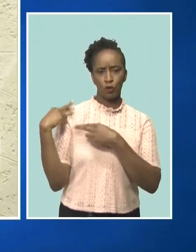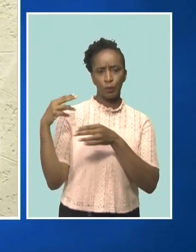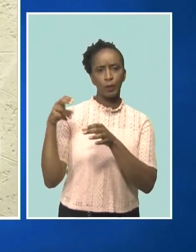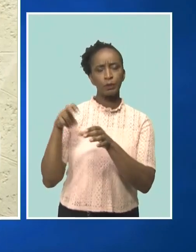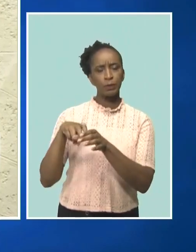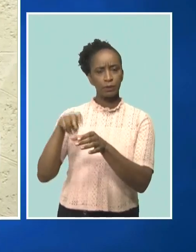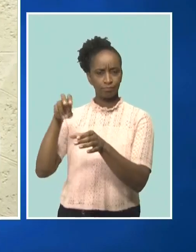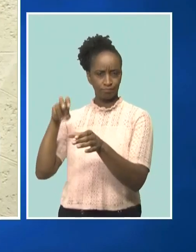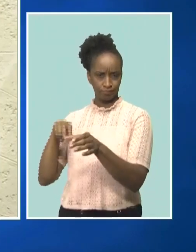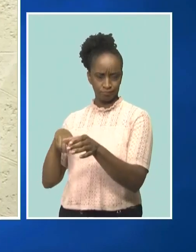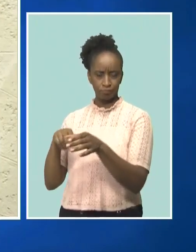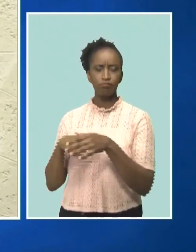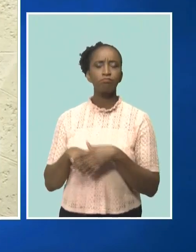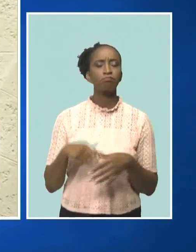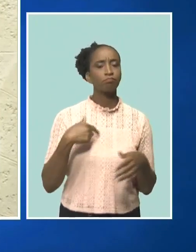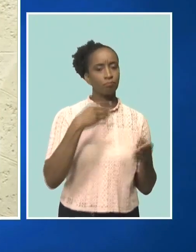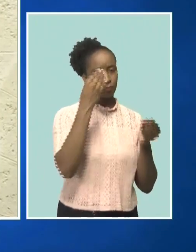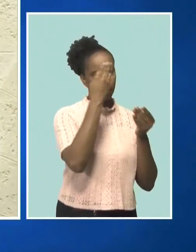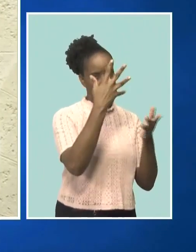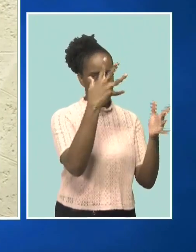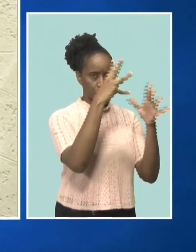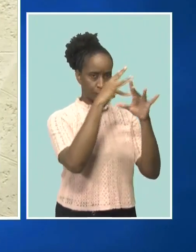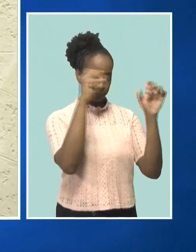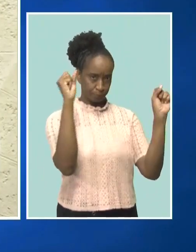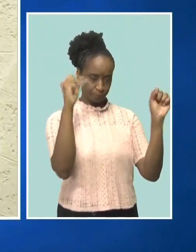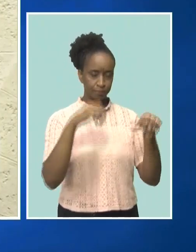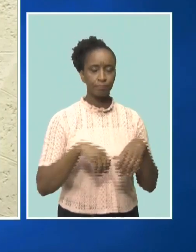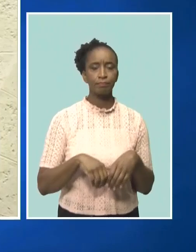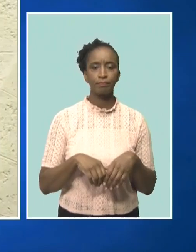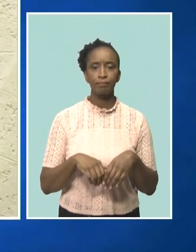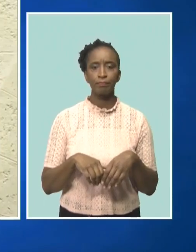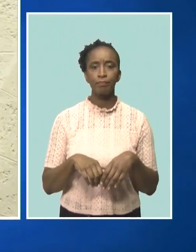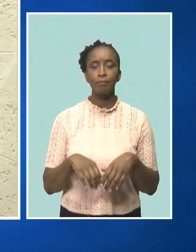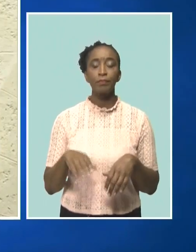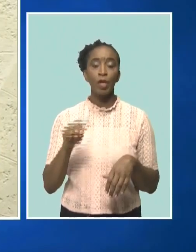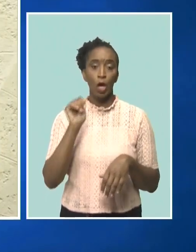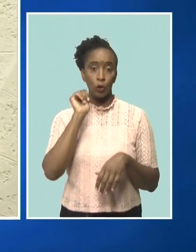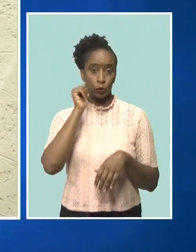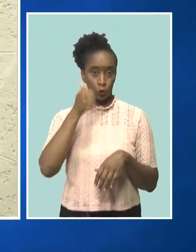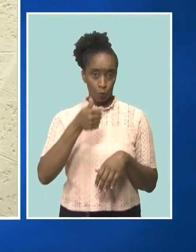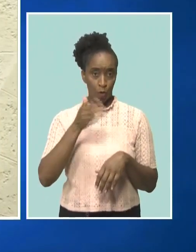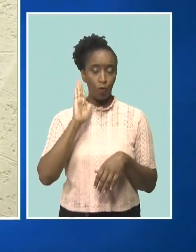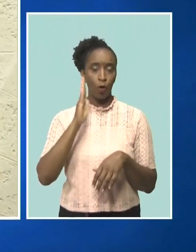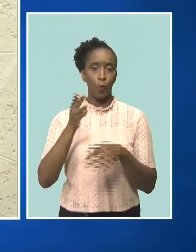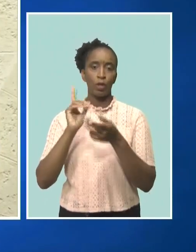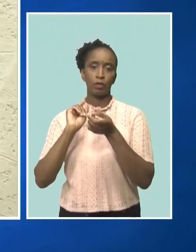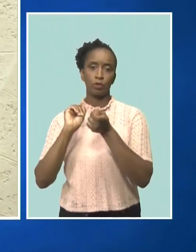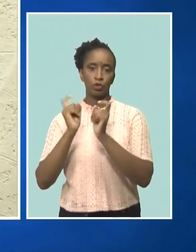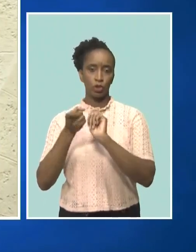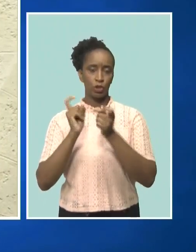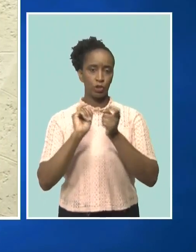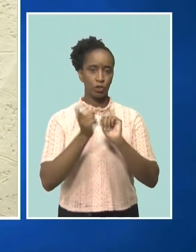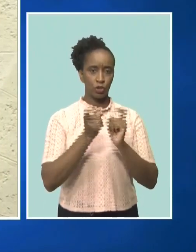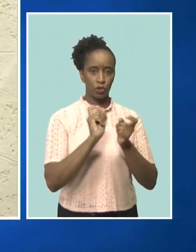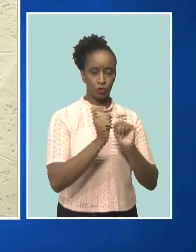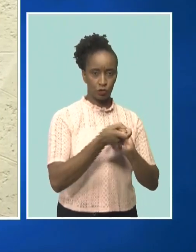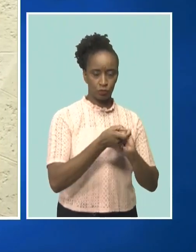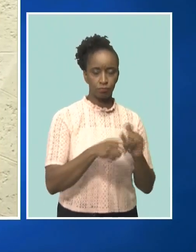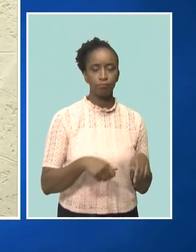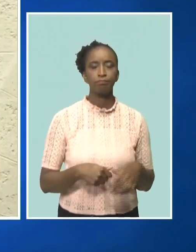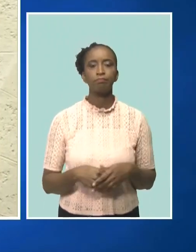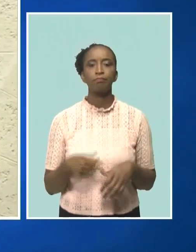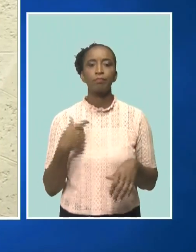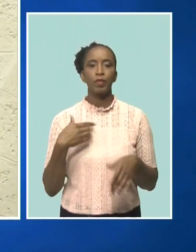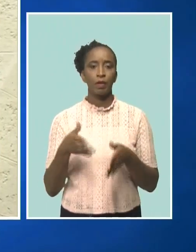Most Honourable Dame Sandra Mason, of changes that become effective tomorrow, February 26. I've asked the Honourable